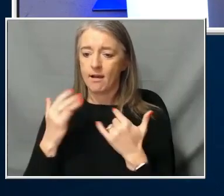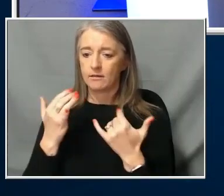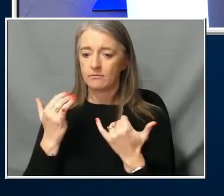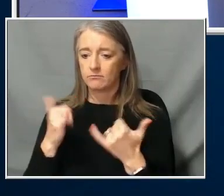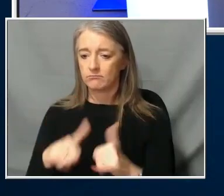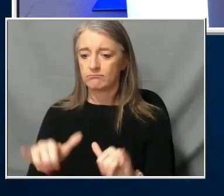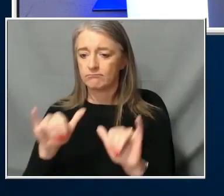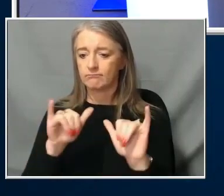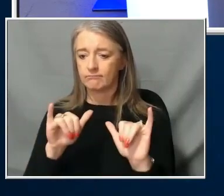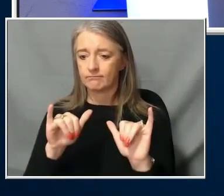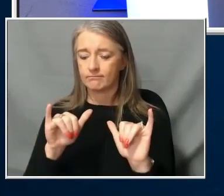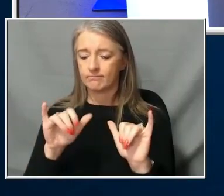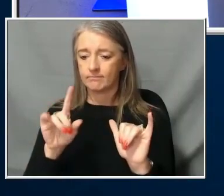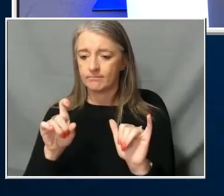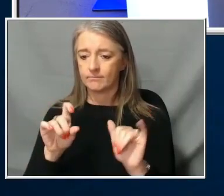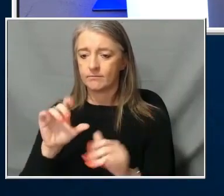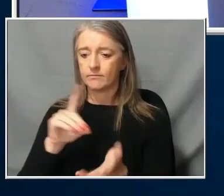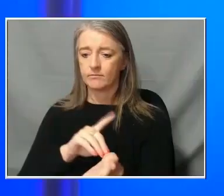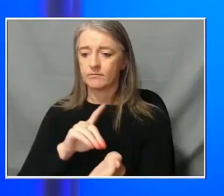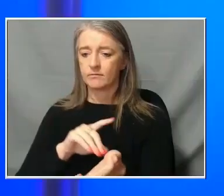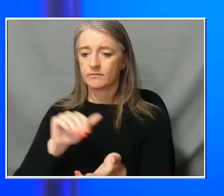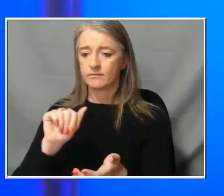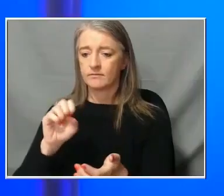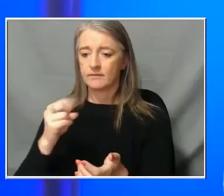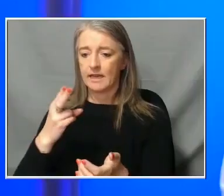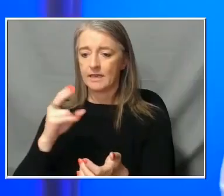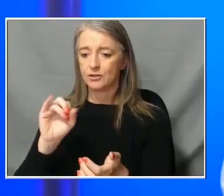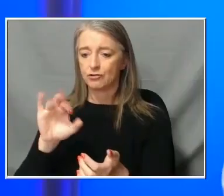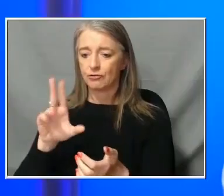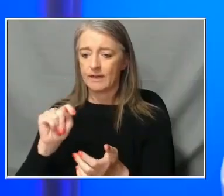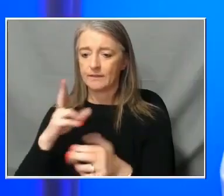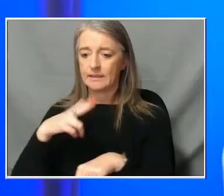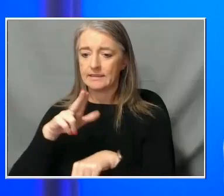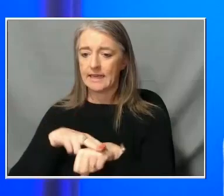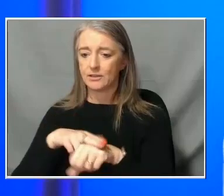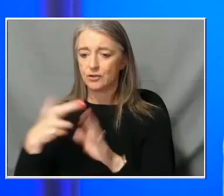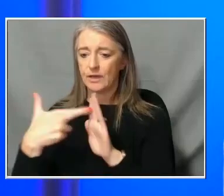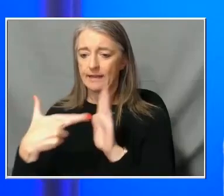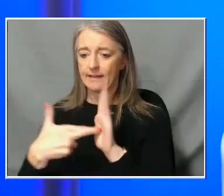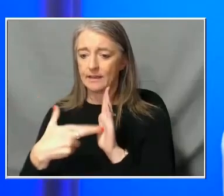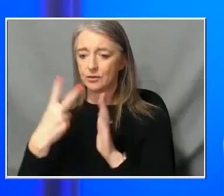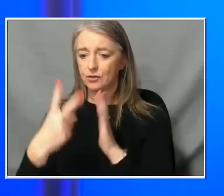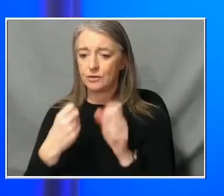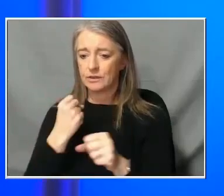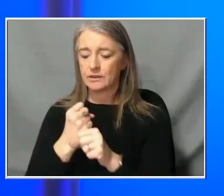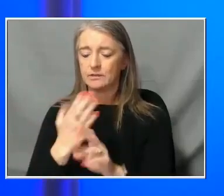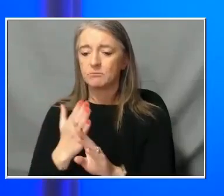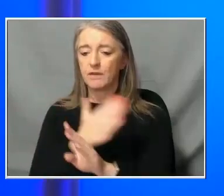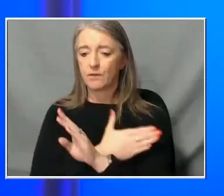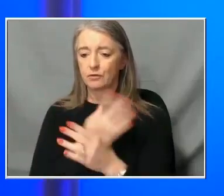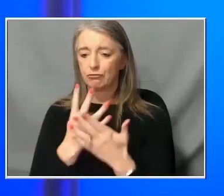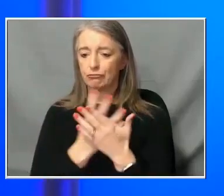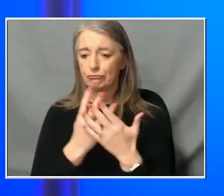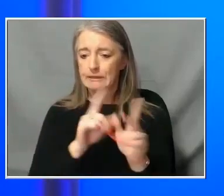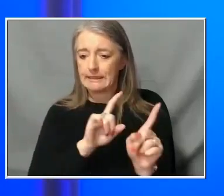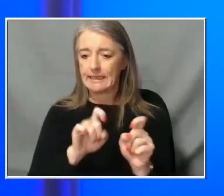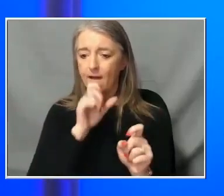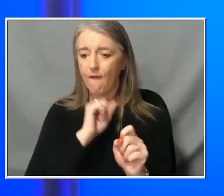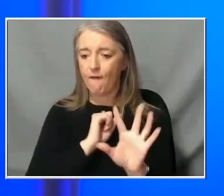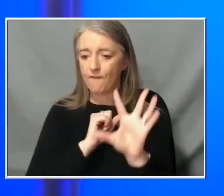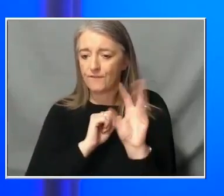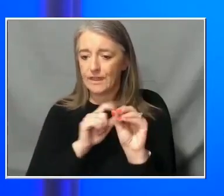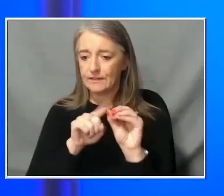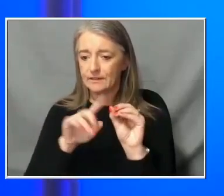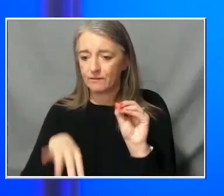Ashcraft. So the national guidelines in the past 2 years have went from screening at age 50, brought it down to